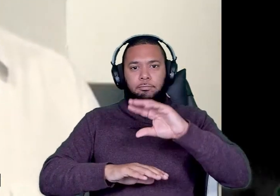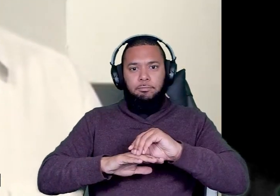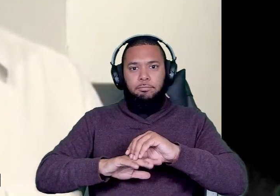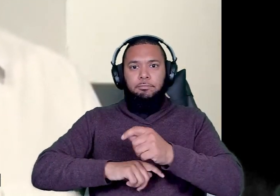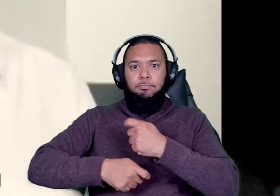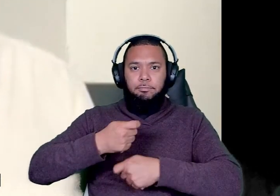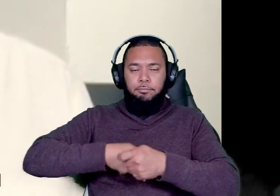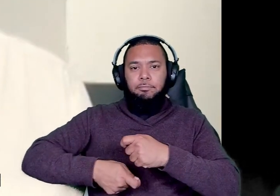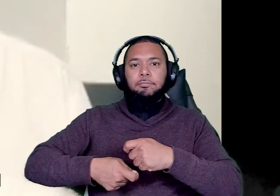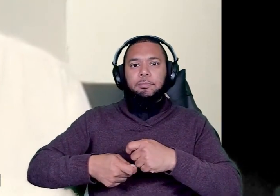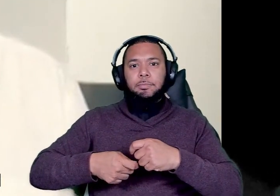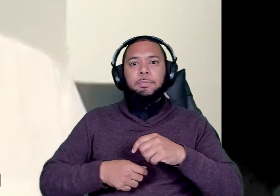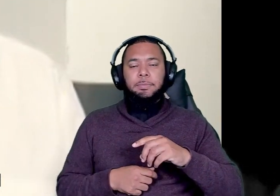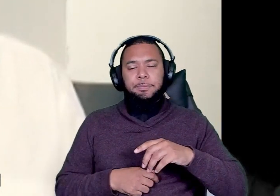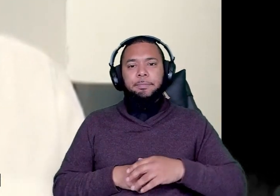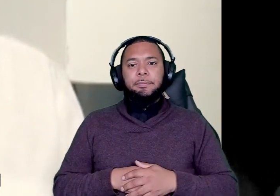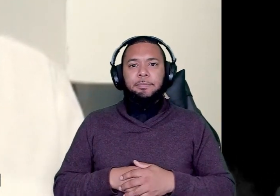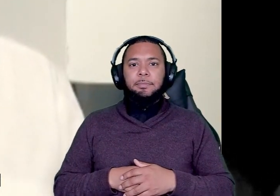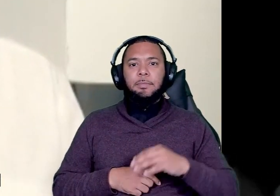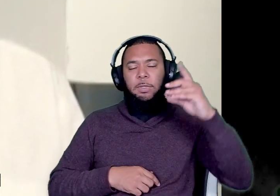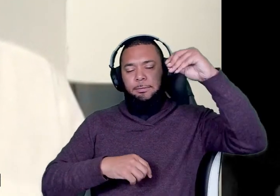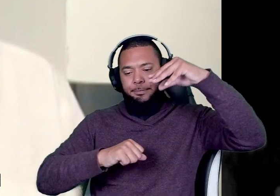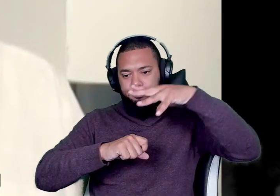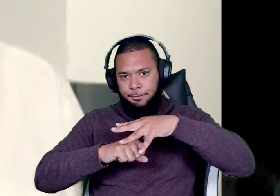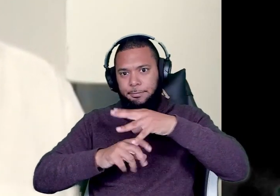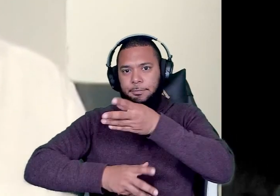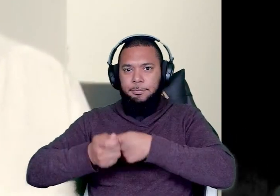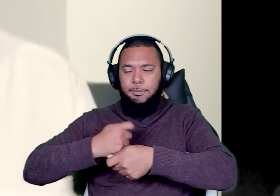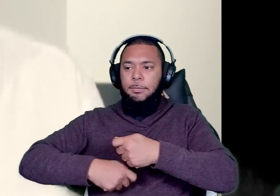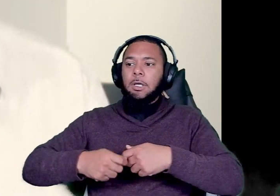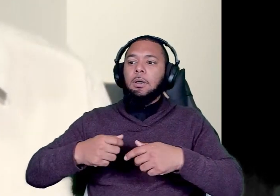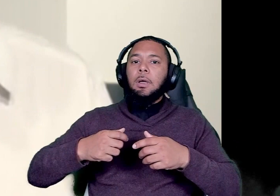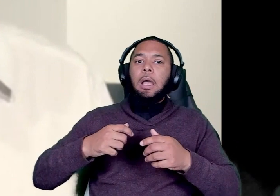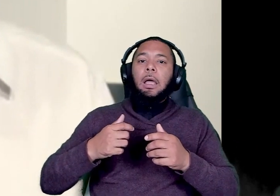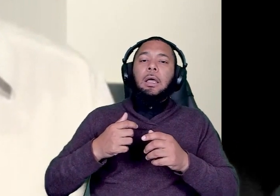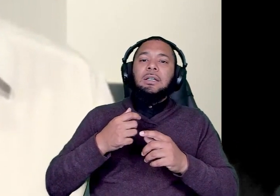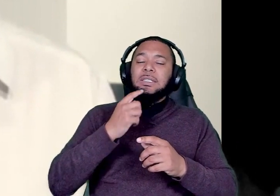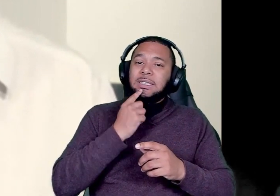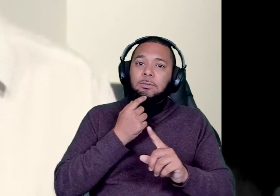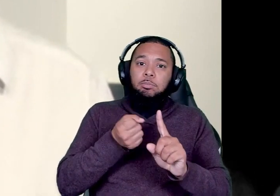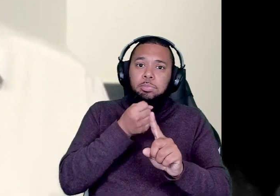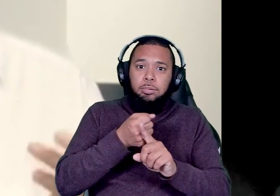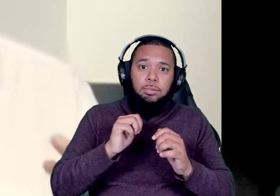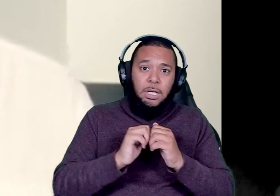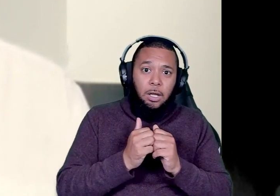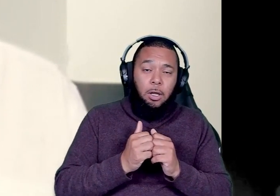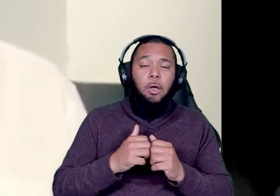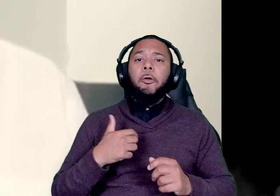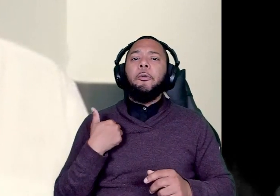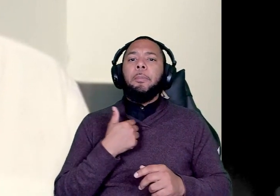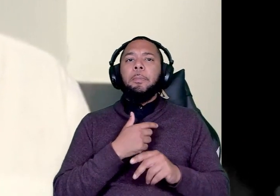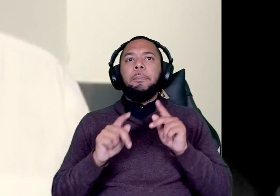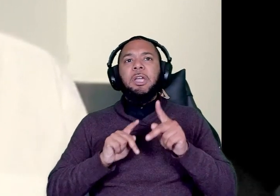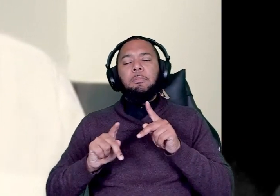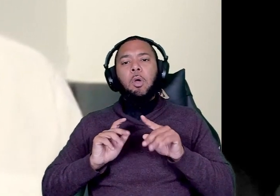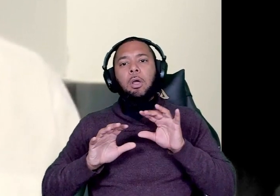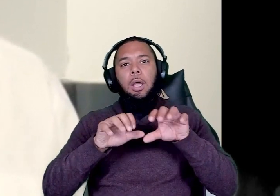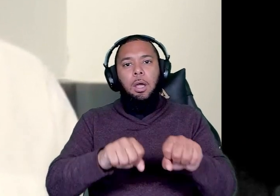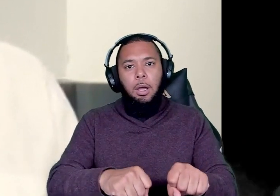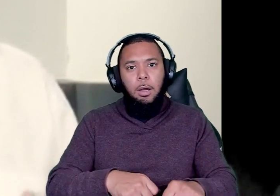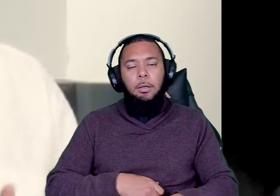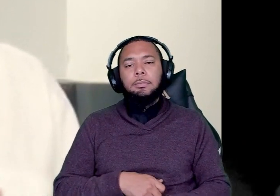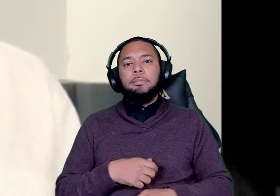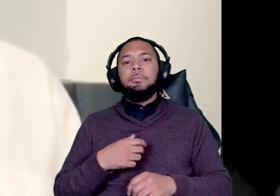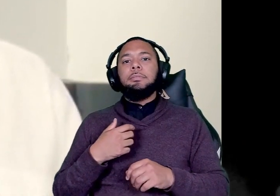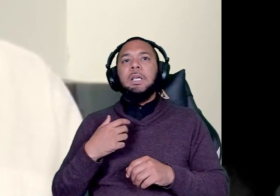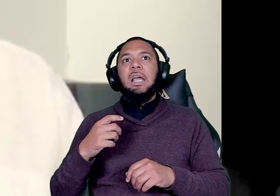Deserts have human issues. Major environmental issues include overuse by humans, human encroachment. Cities